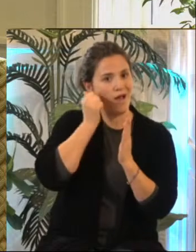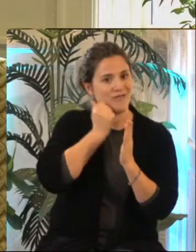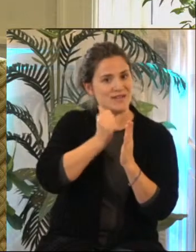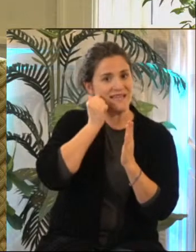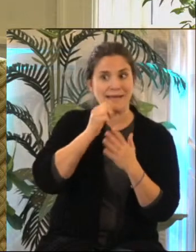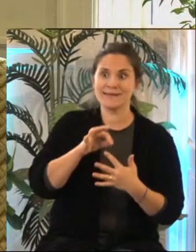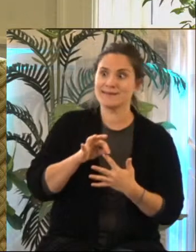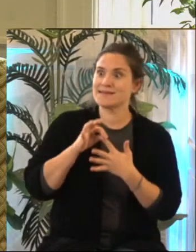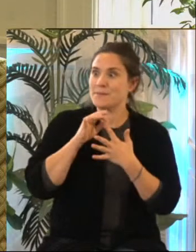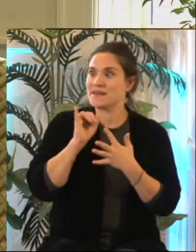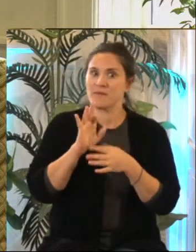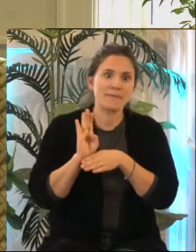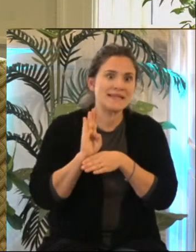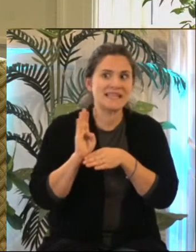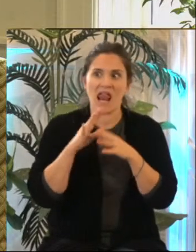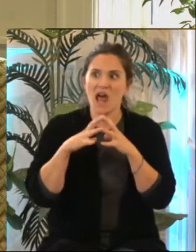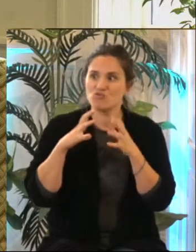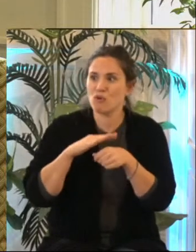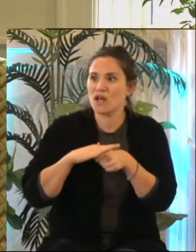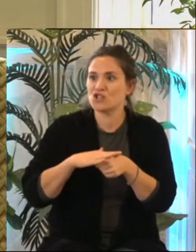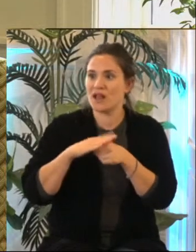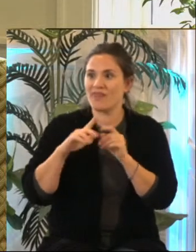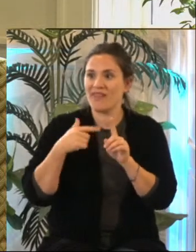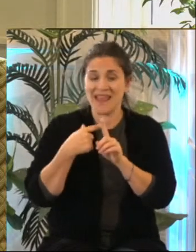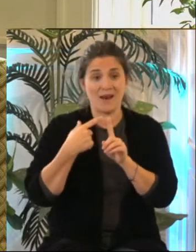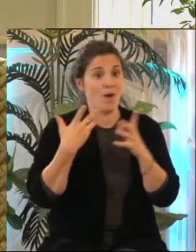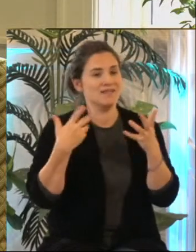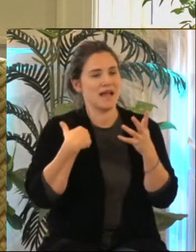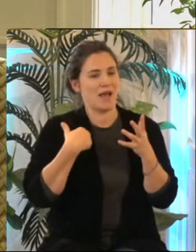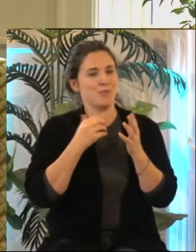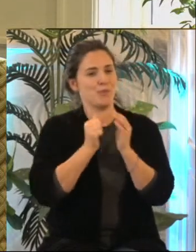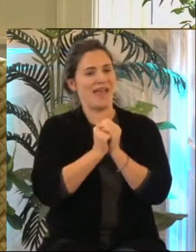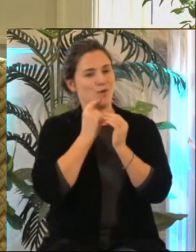lot going on and there's a lot of pressure on me, and then I pray 2 hours a day.